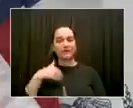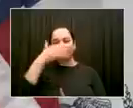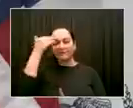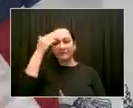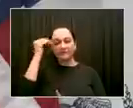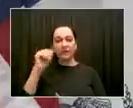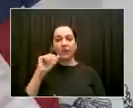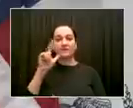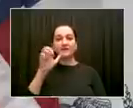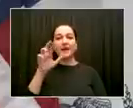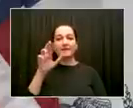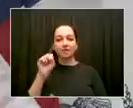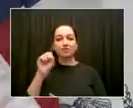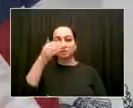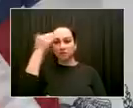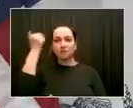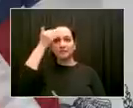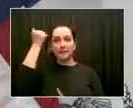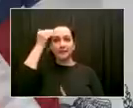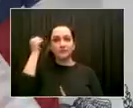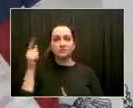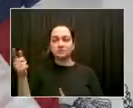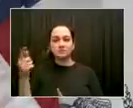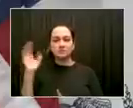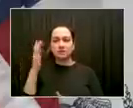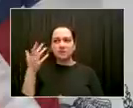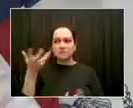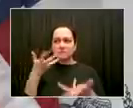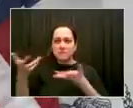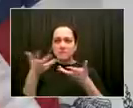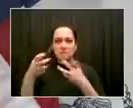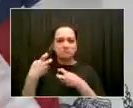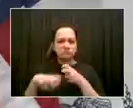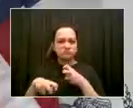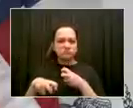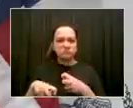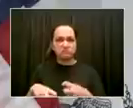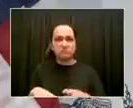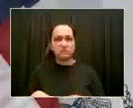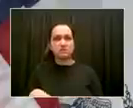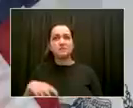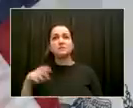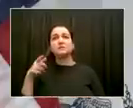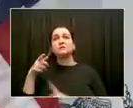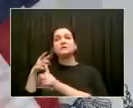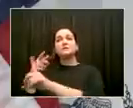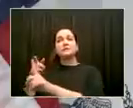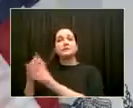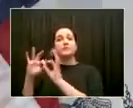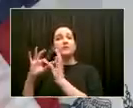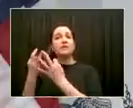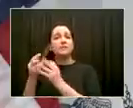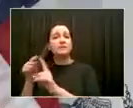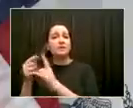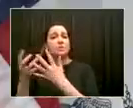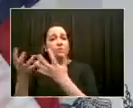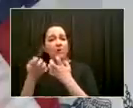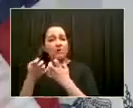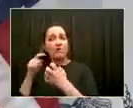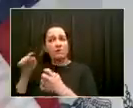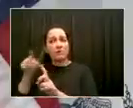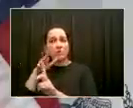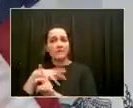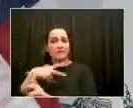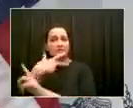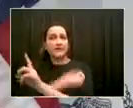to get her vaccinated because leaving home for her is not an option. They've really struggled to even get an appointment. So if you are a